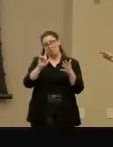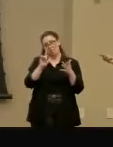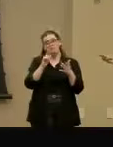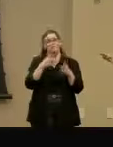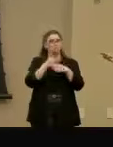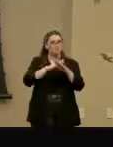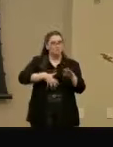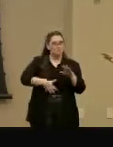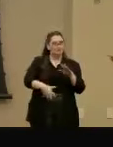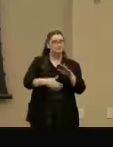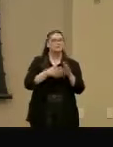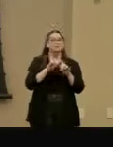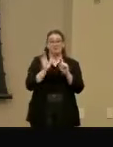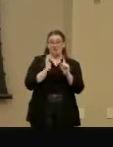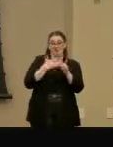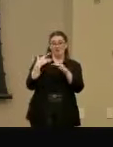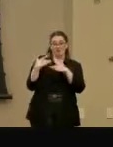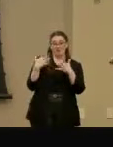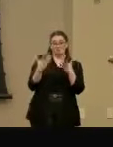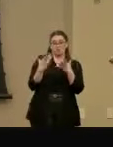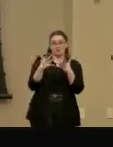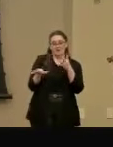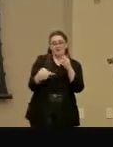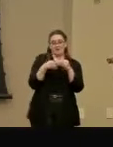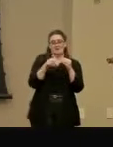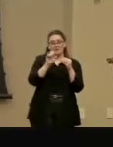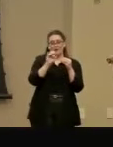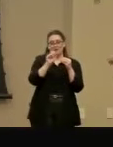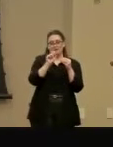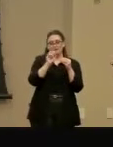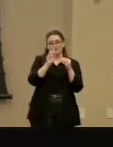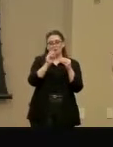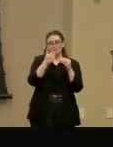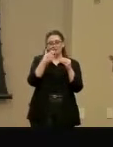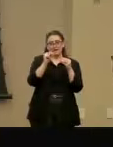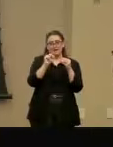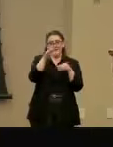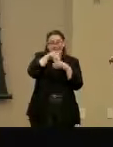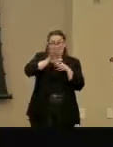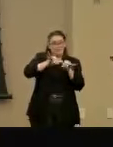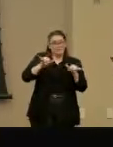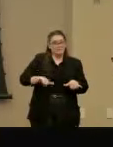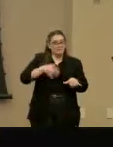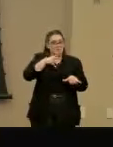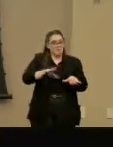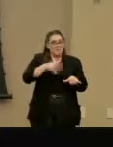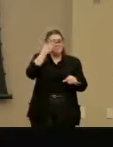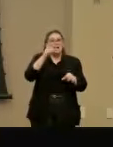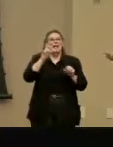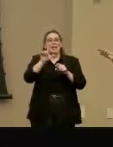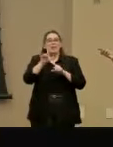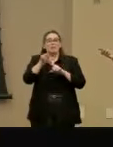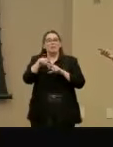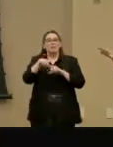what we're concerned about here is extra estrogen in the system, potentially exacerbating